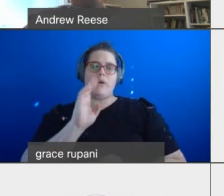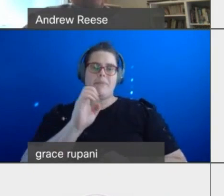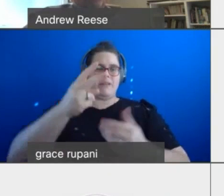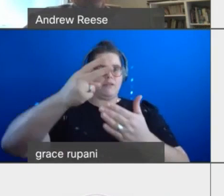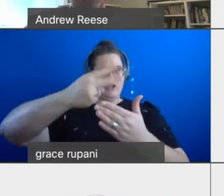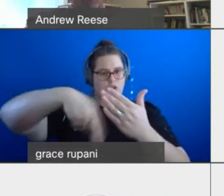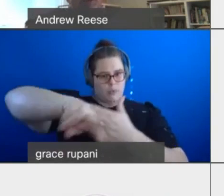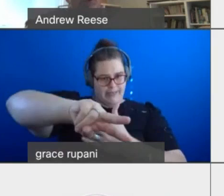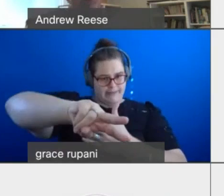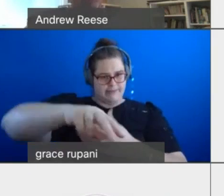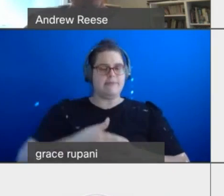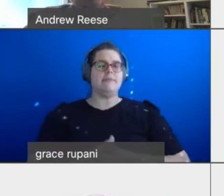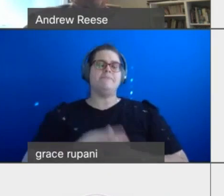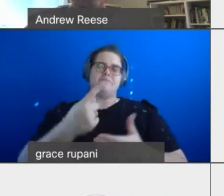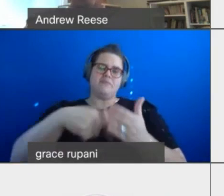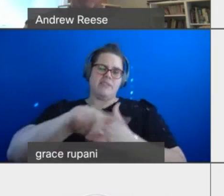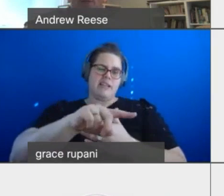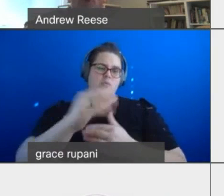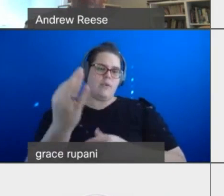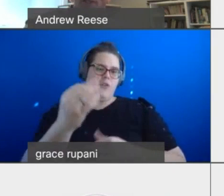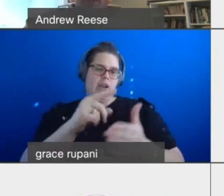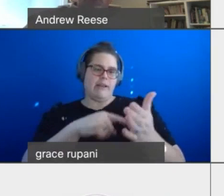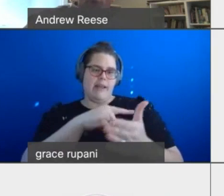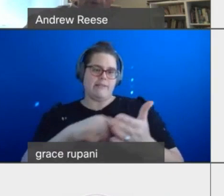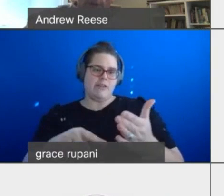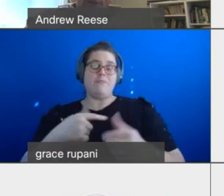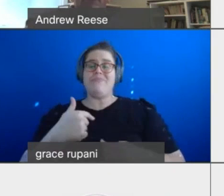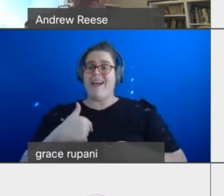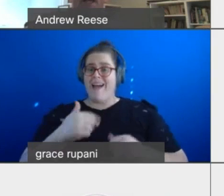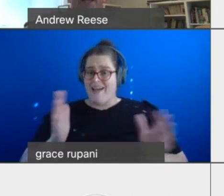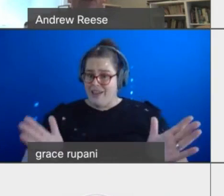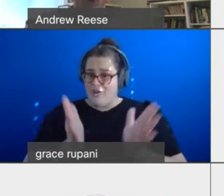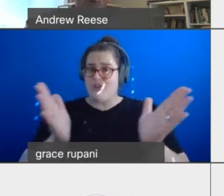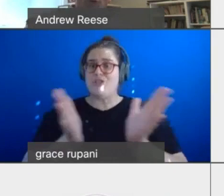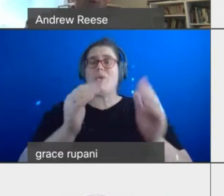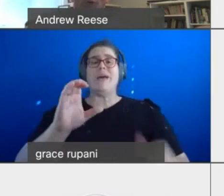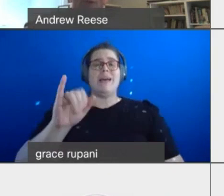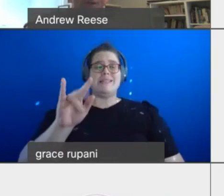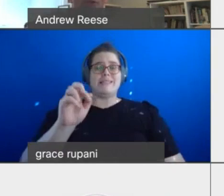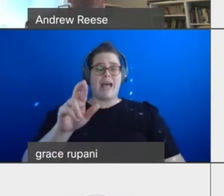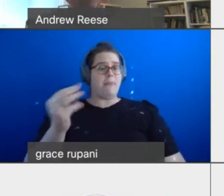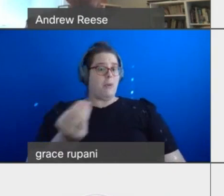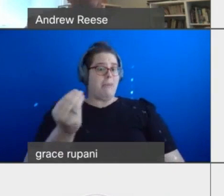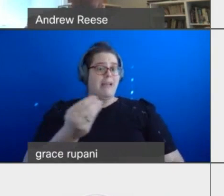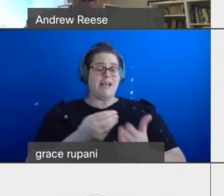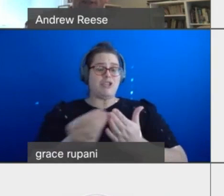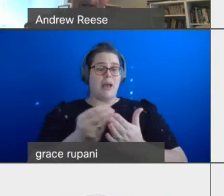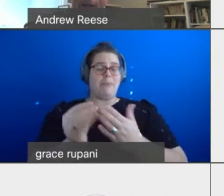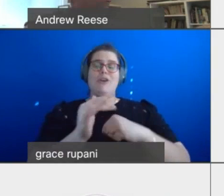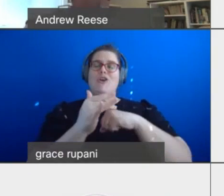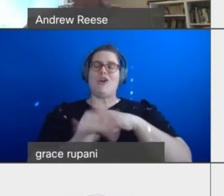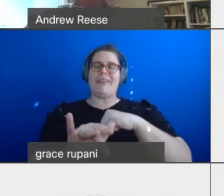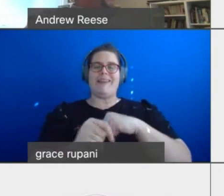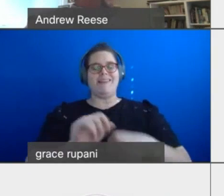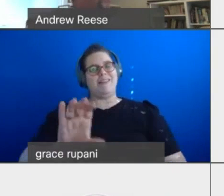I would encourage people to start Cyber Monday early and do your Christmas shopping